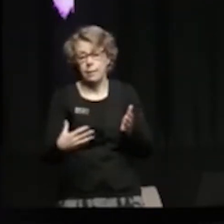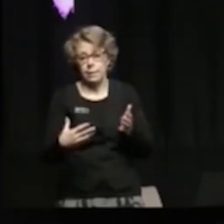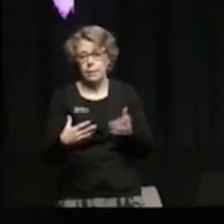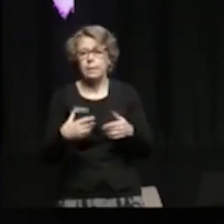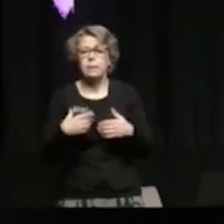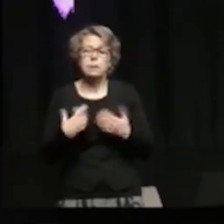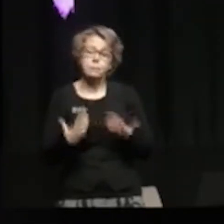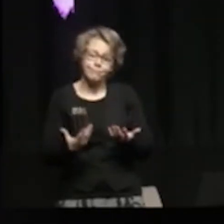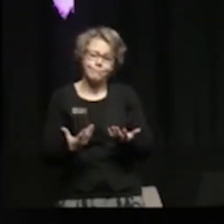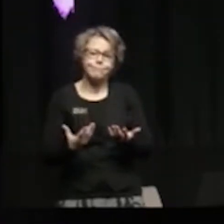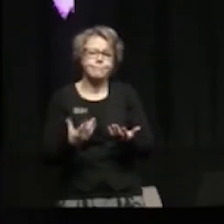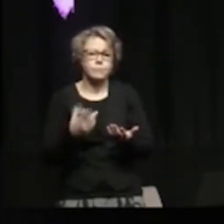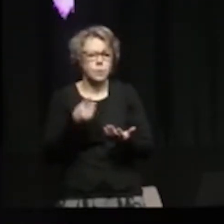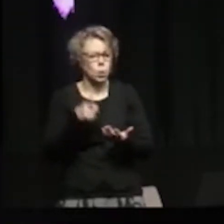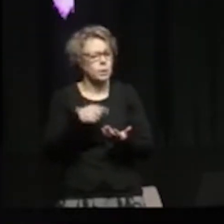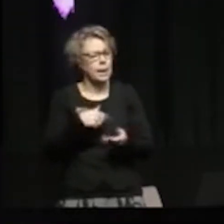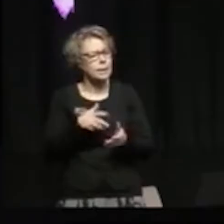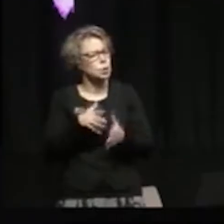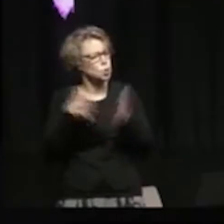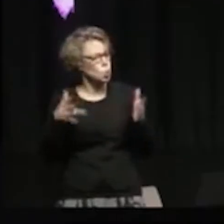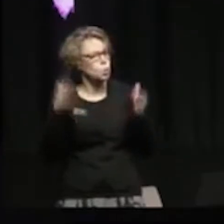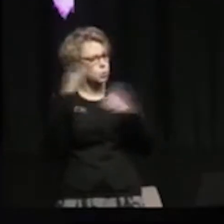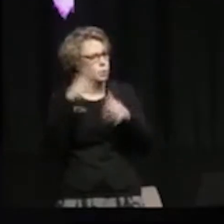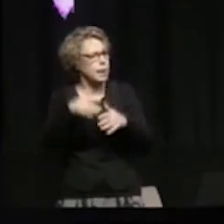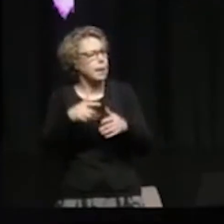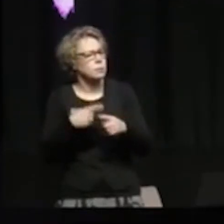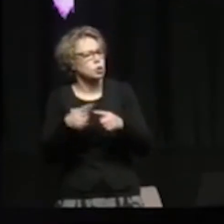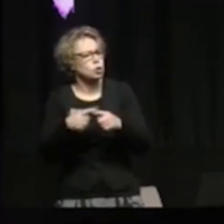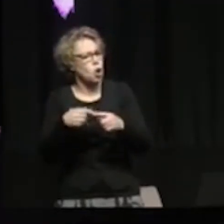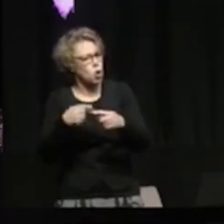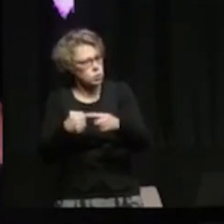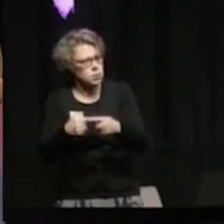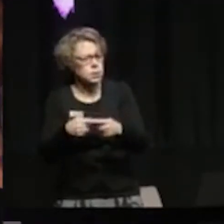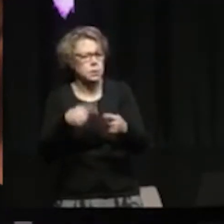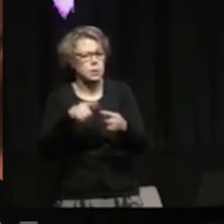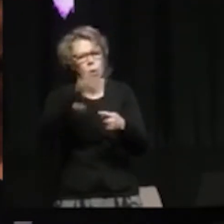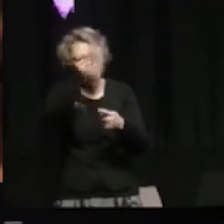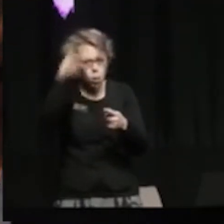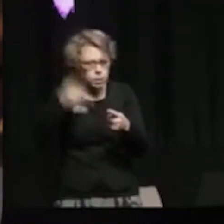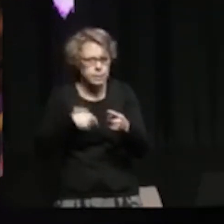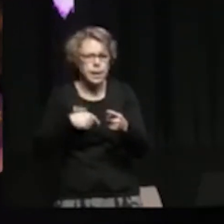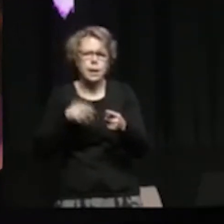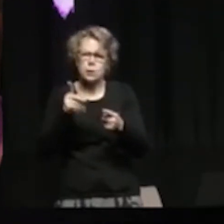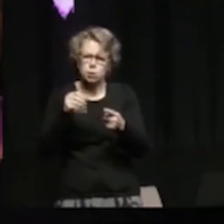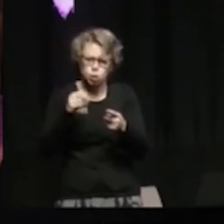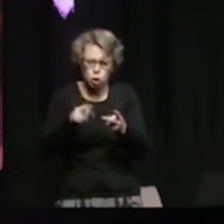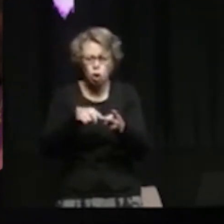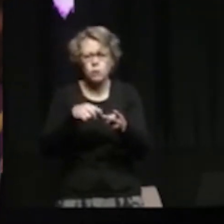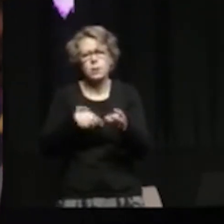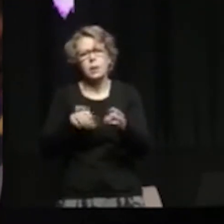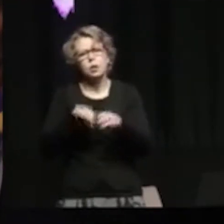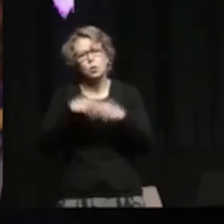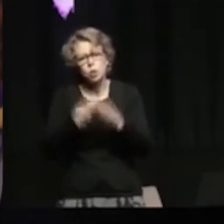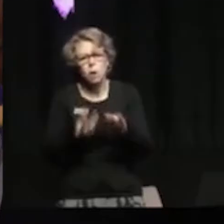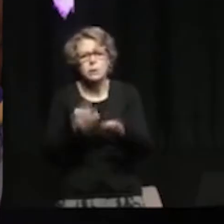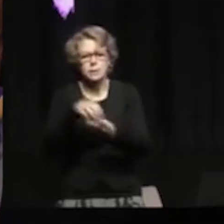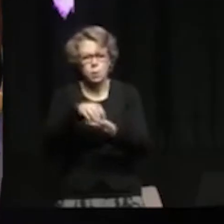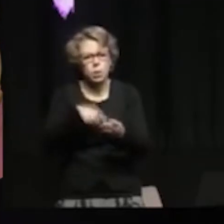reasons. And that will be a great problem soon. Age, gender,